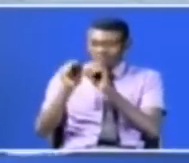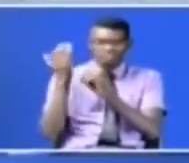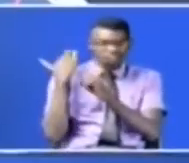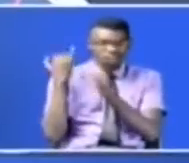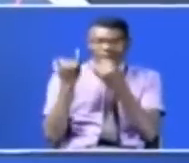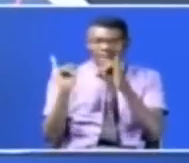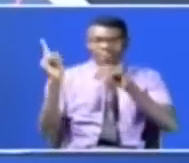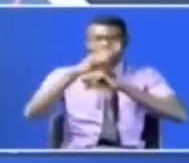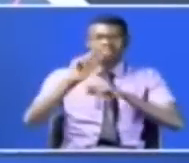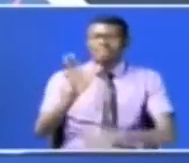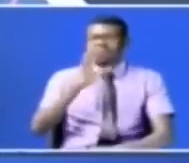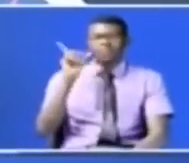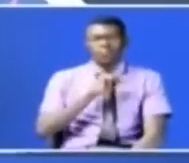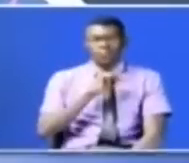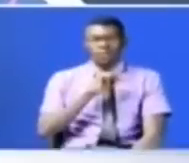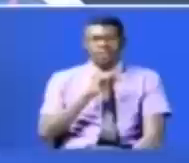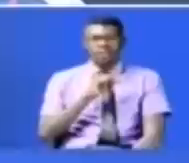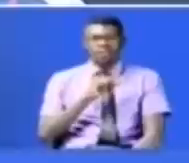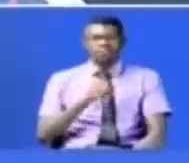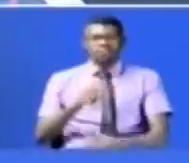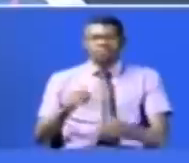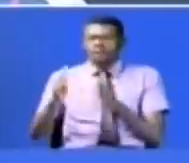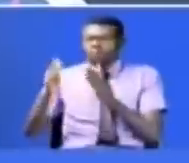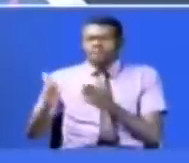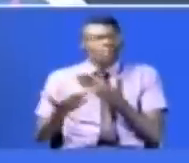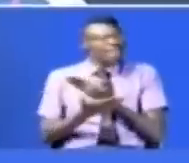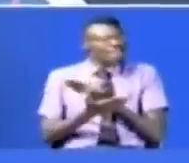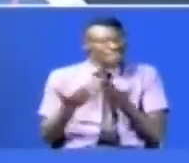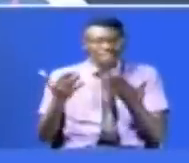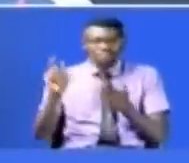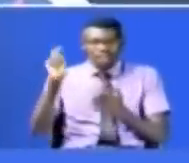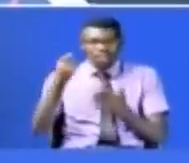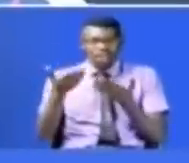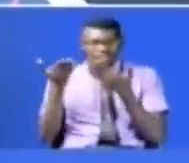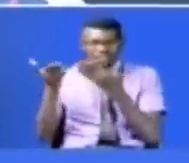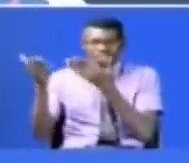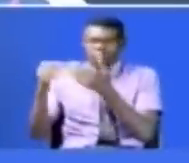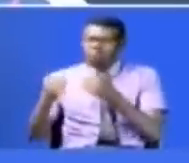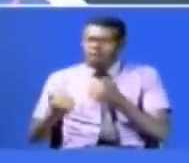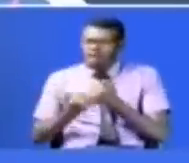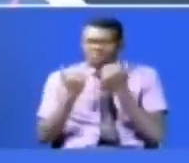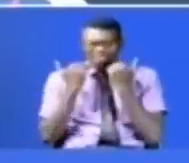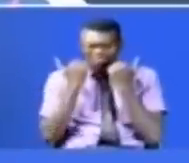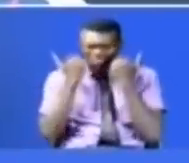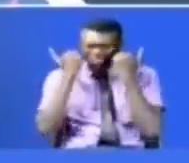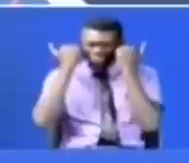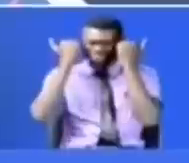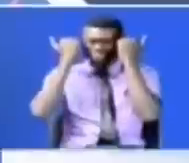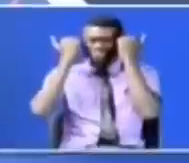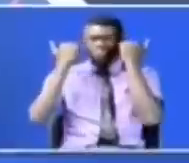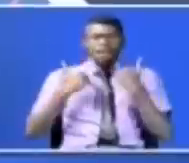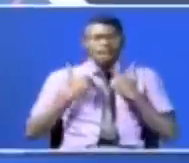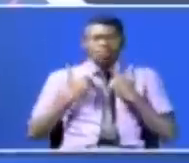speech. And to anyone, any Kenyan out there, who is struggling with depression or feelings